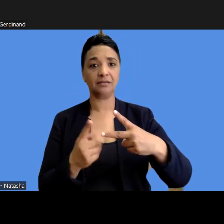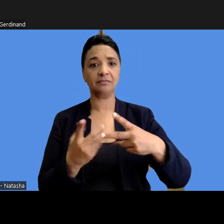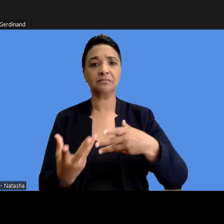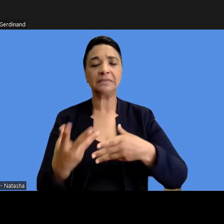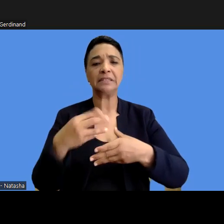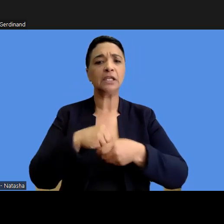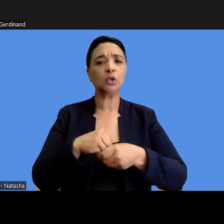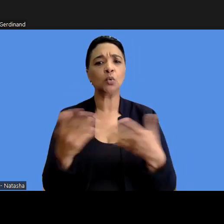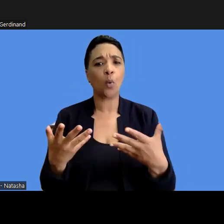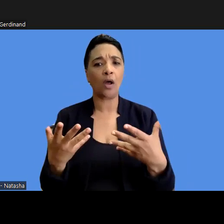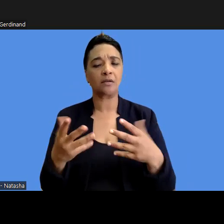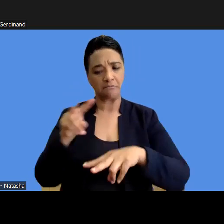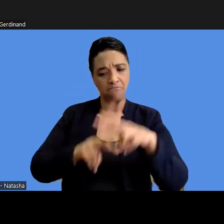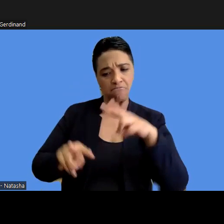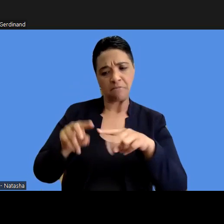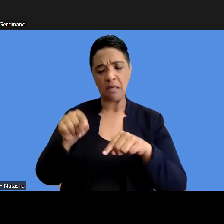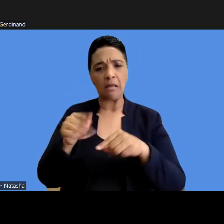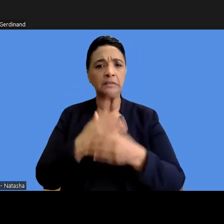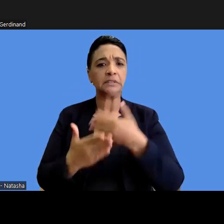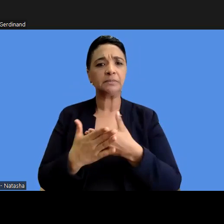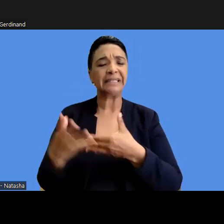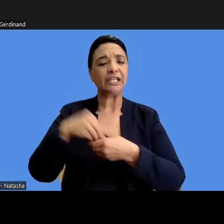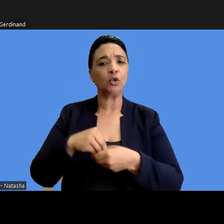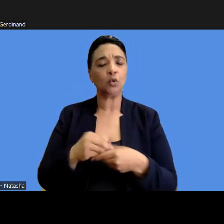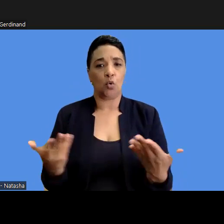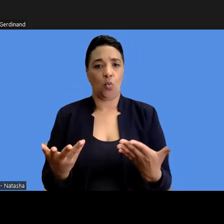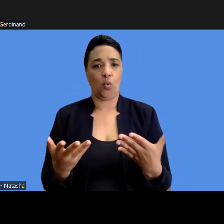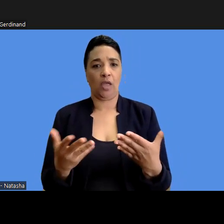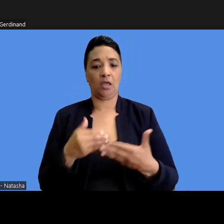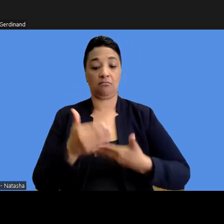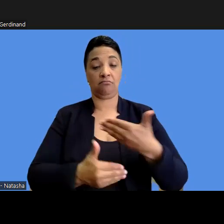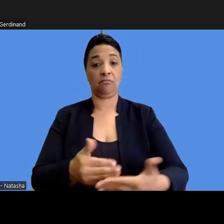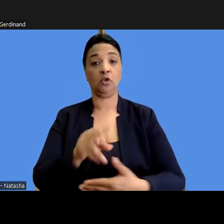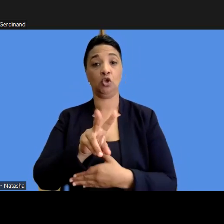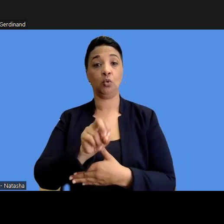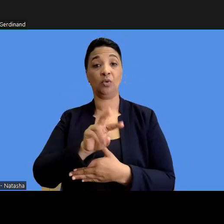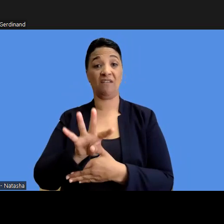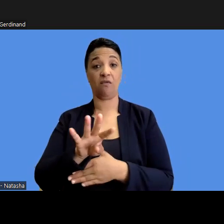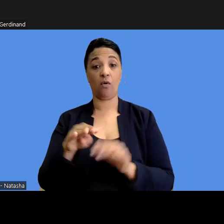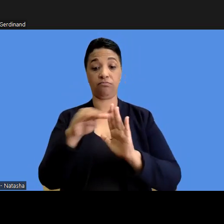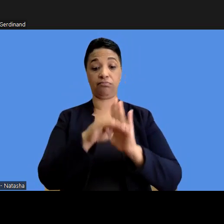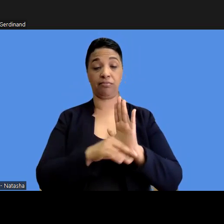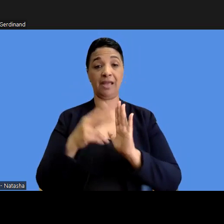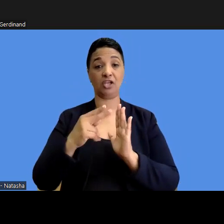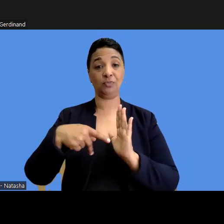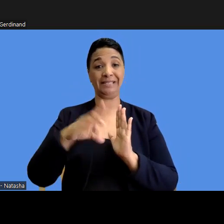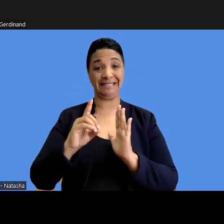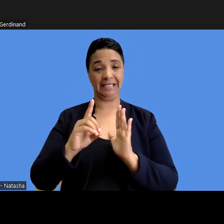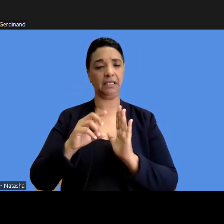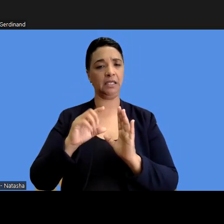how disability inclusion is reflected in the 2024 HPC, the humanitarian program